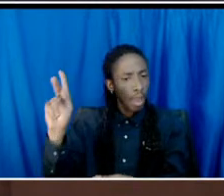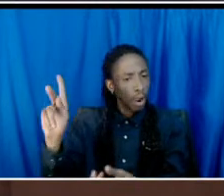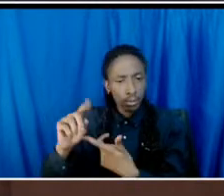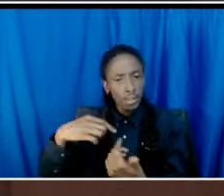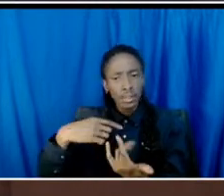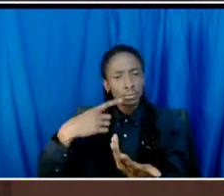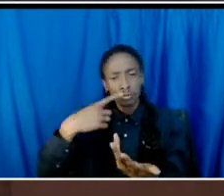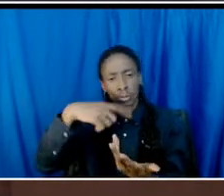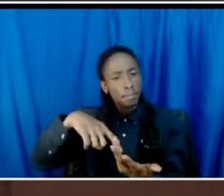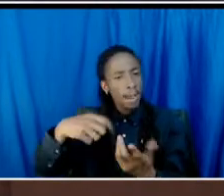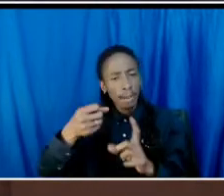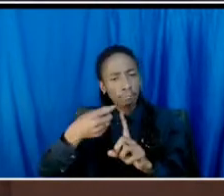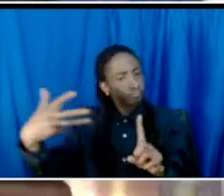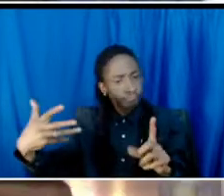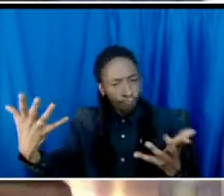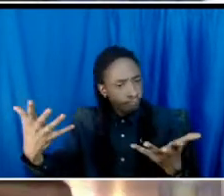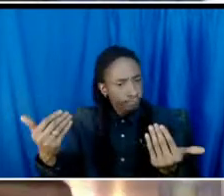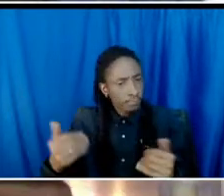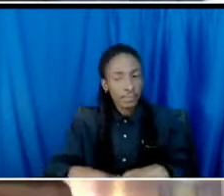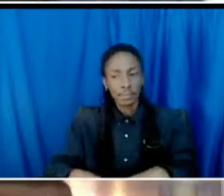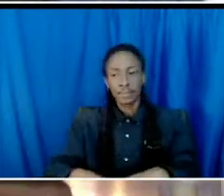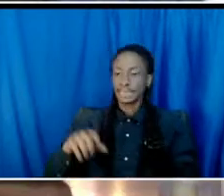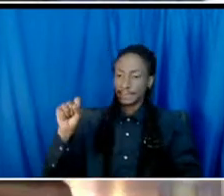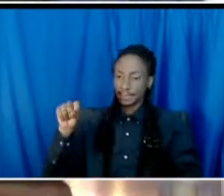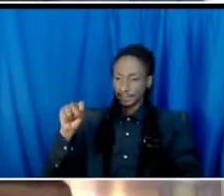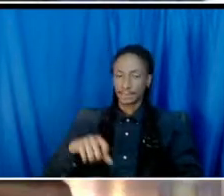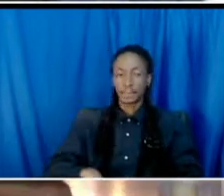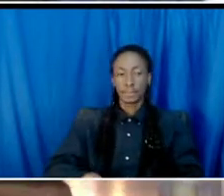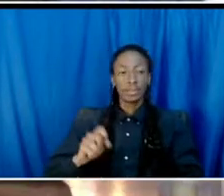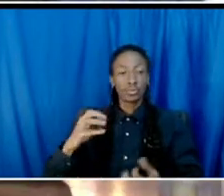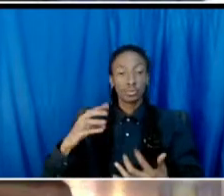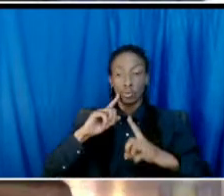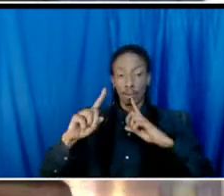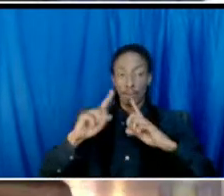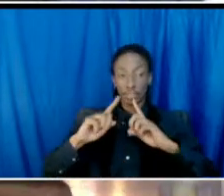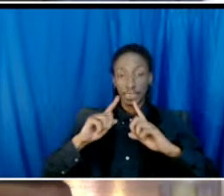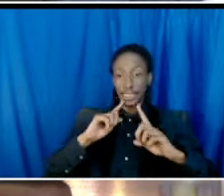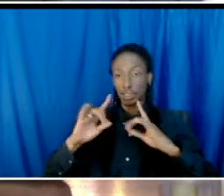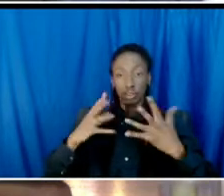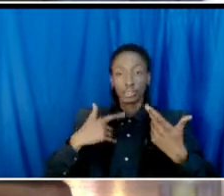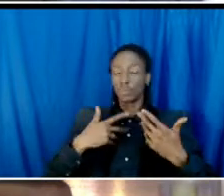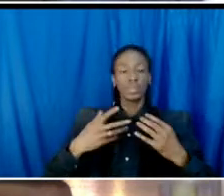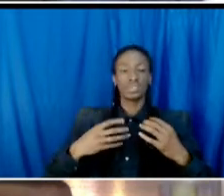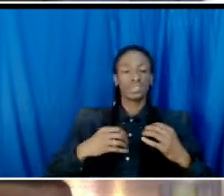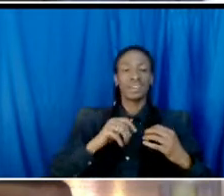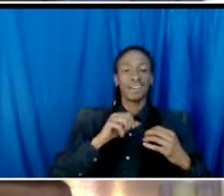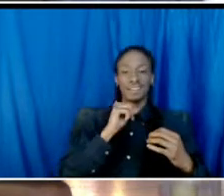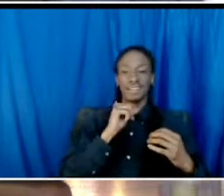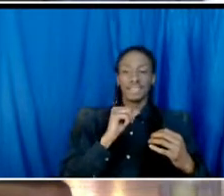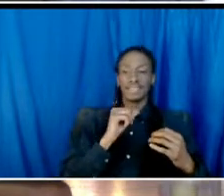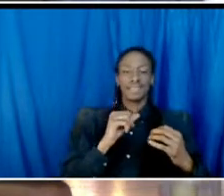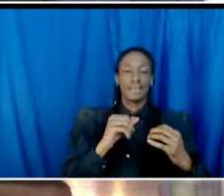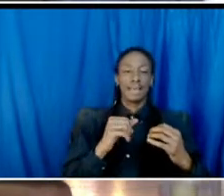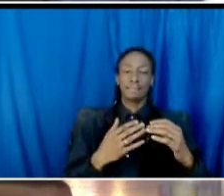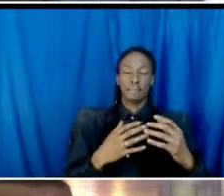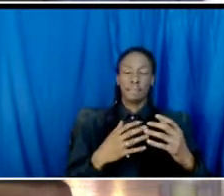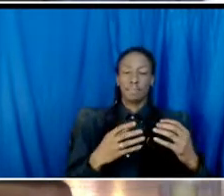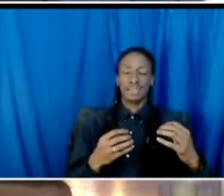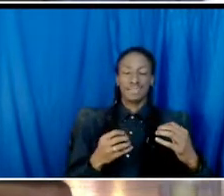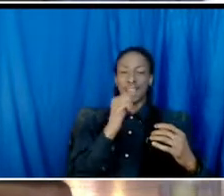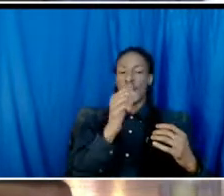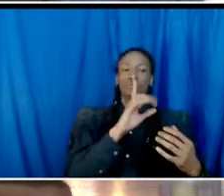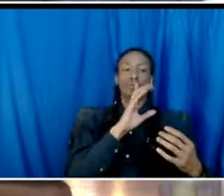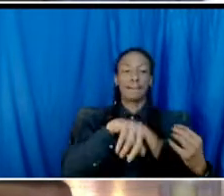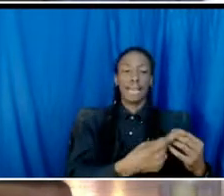that discussion was? Yes. So the conversation at this point had moved beyond the specific allegations, whether it was State